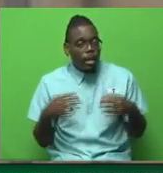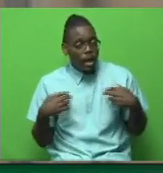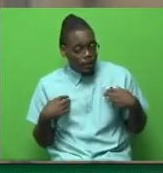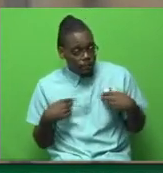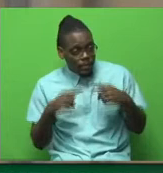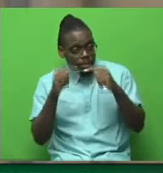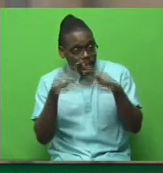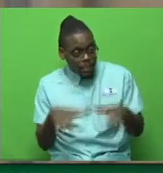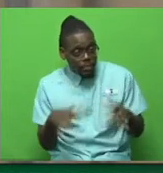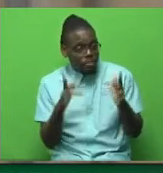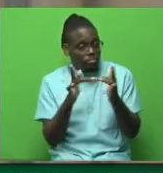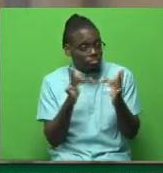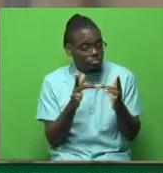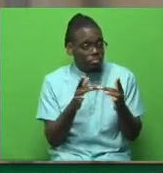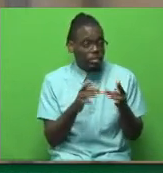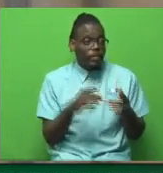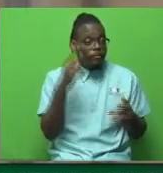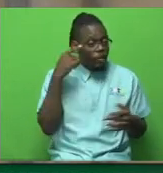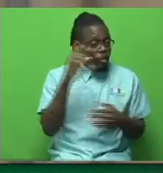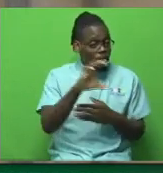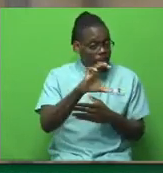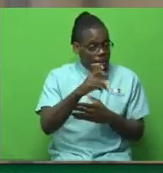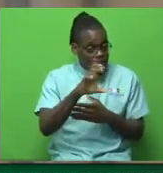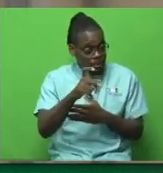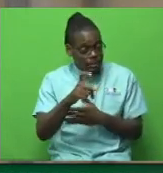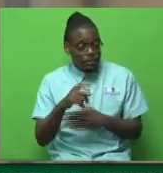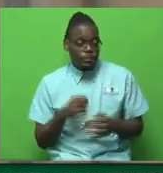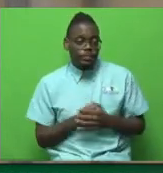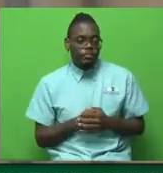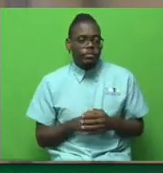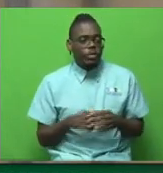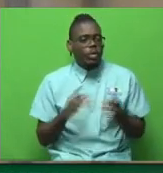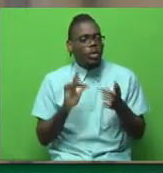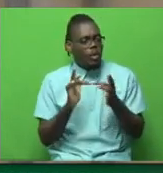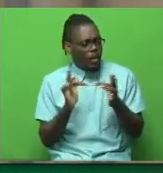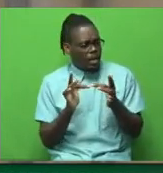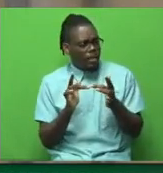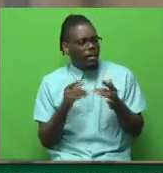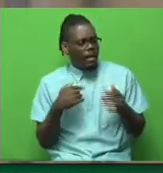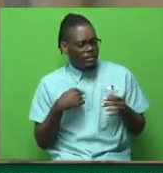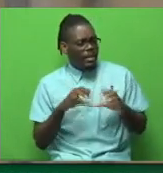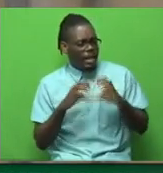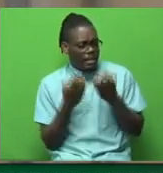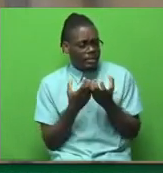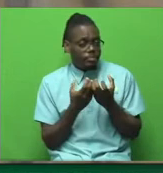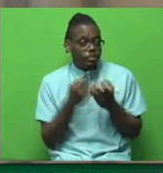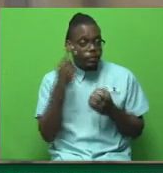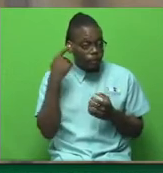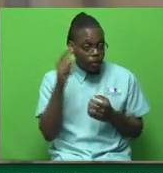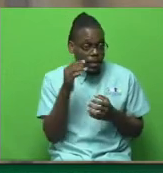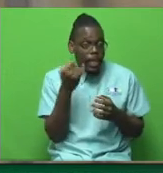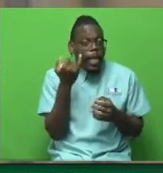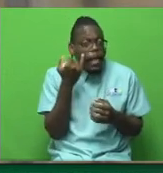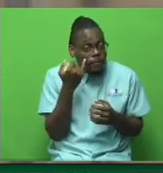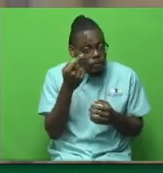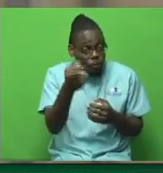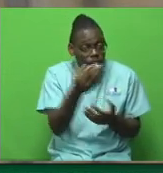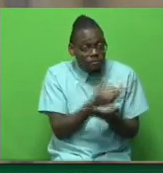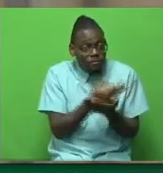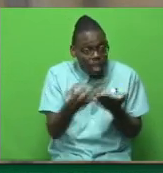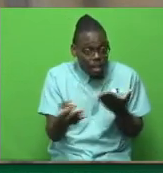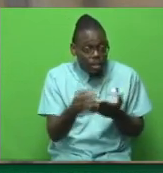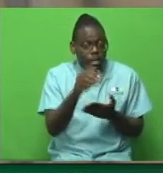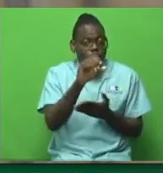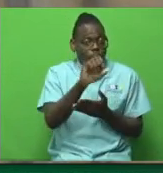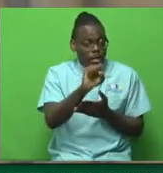CXC the online continuation classes where the classes the second chance classes for students will be offered in mostly an